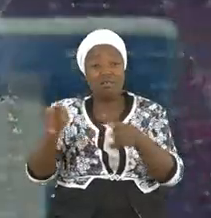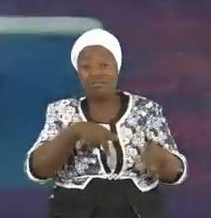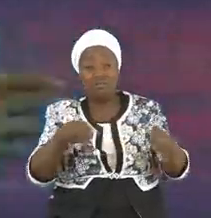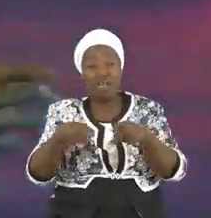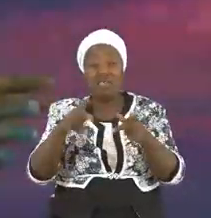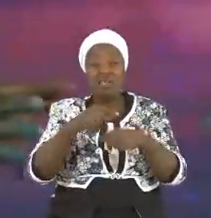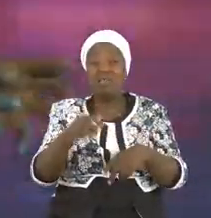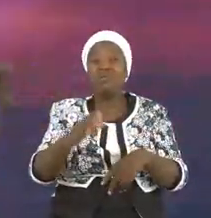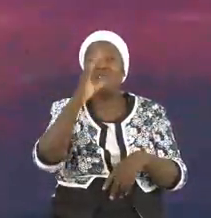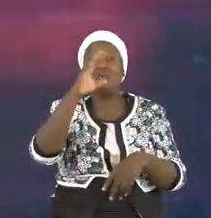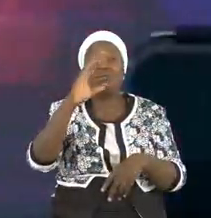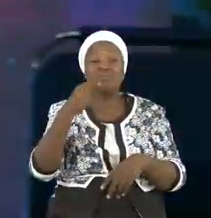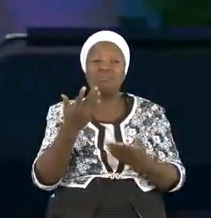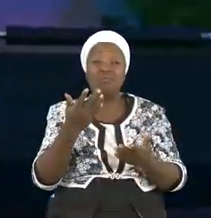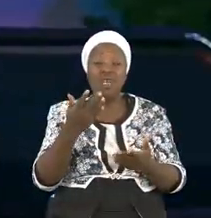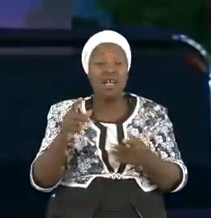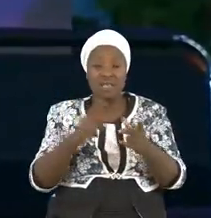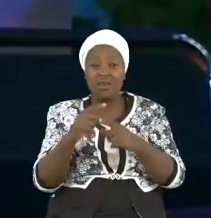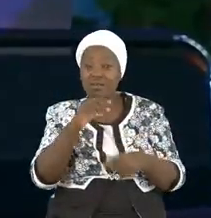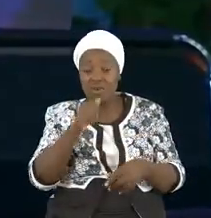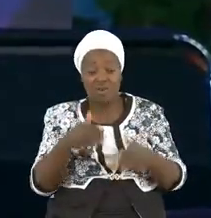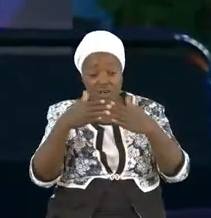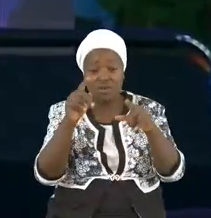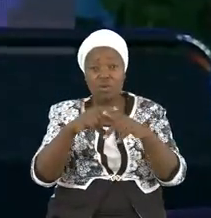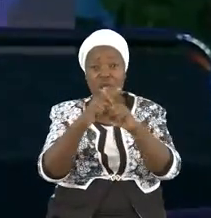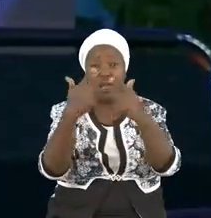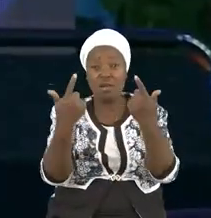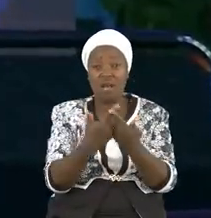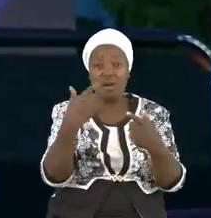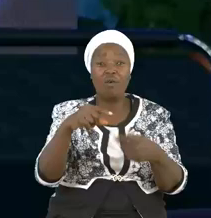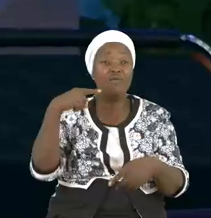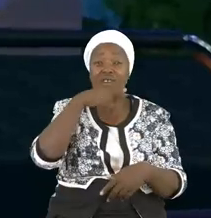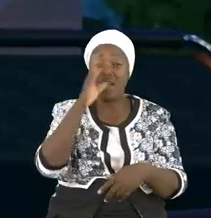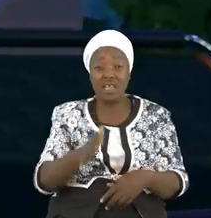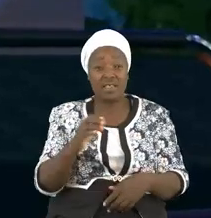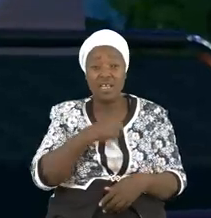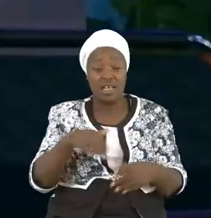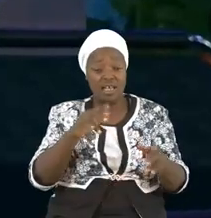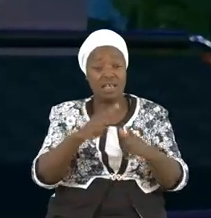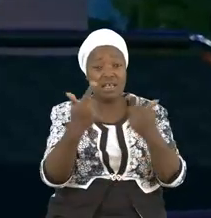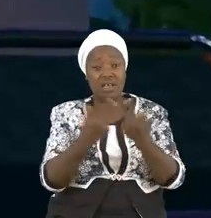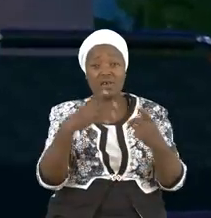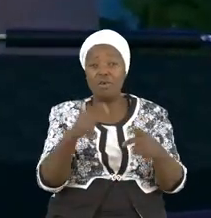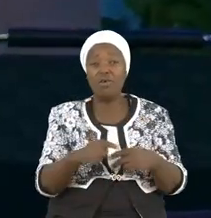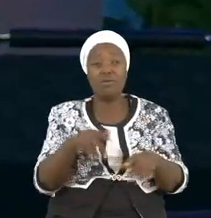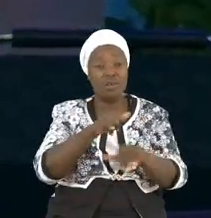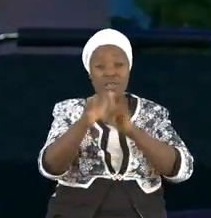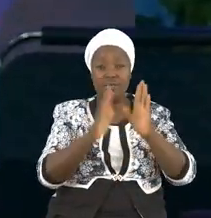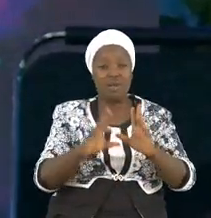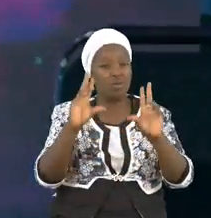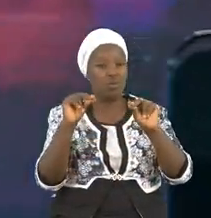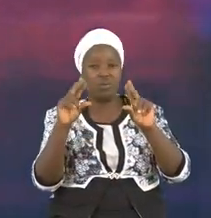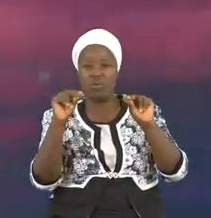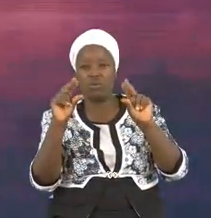a gang of liars, a gang of deceivers. He doesn't do that. He will